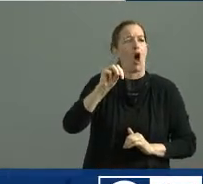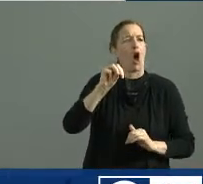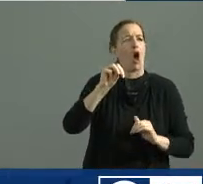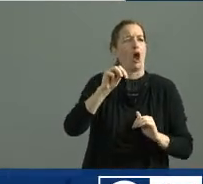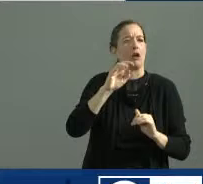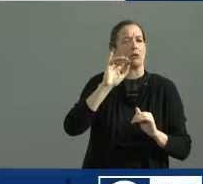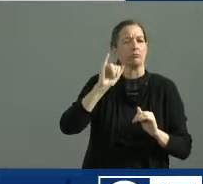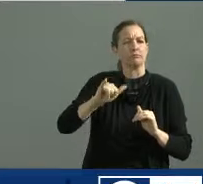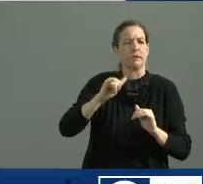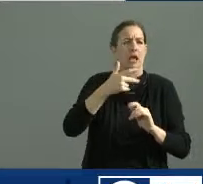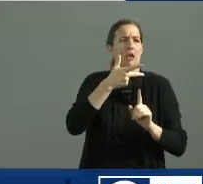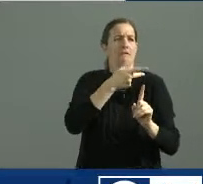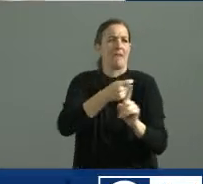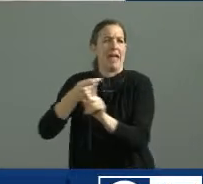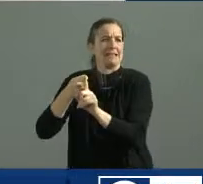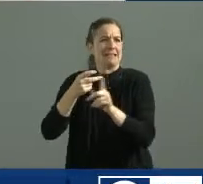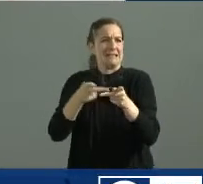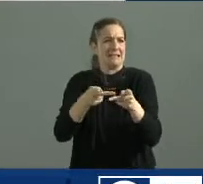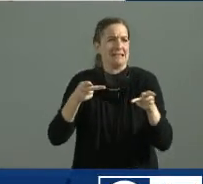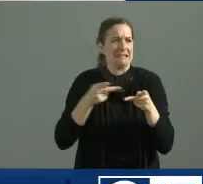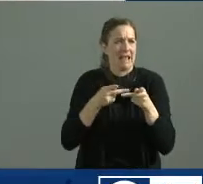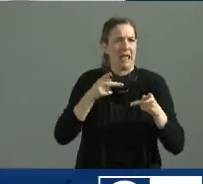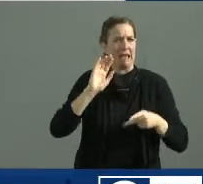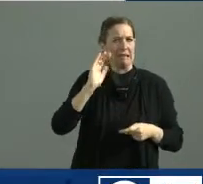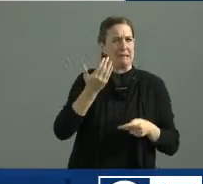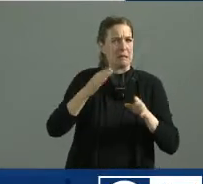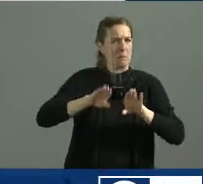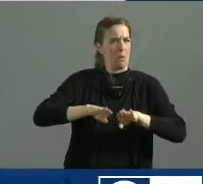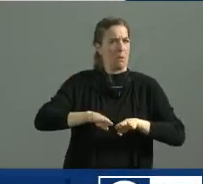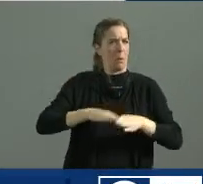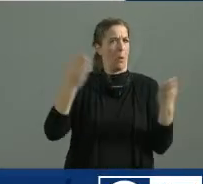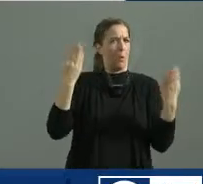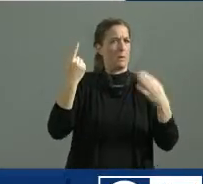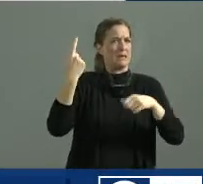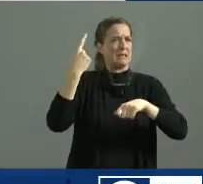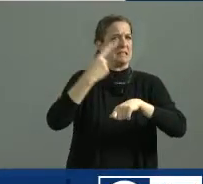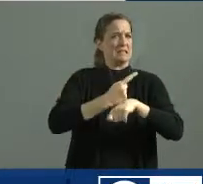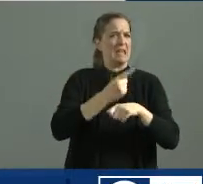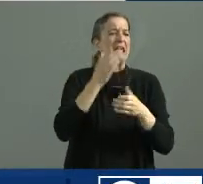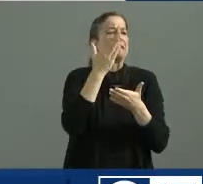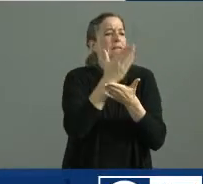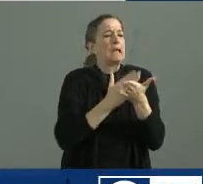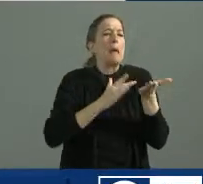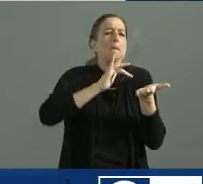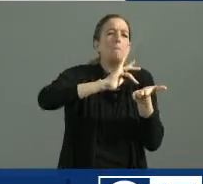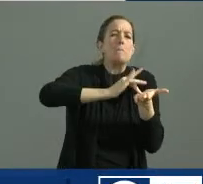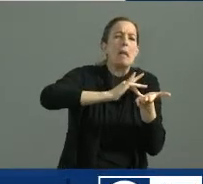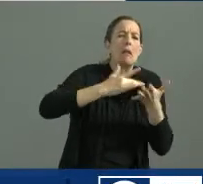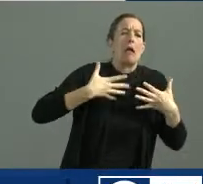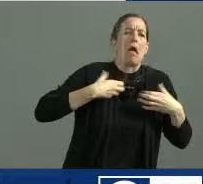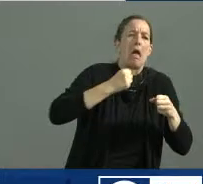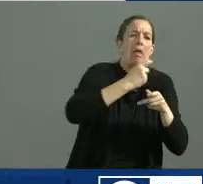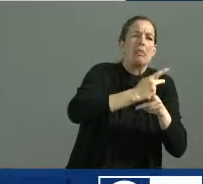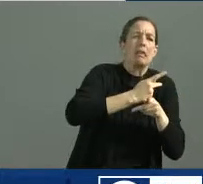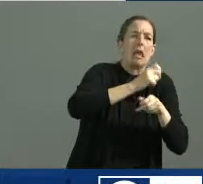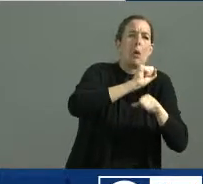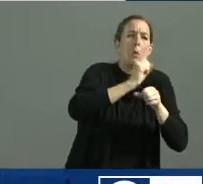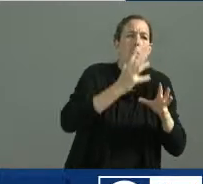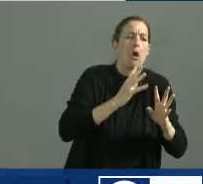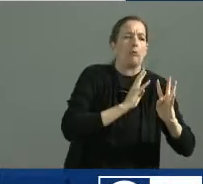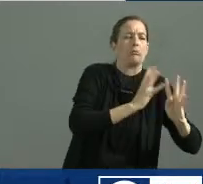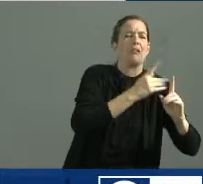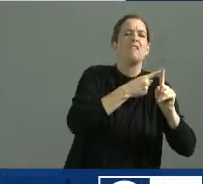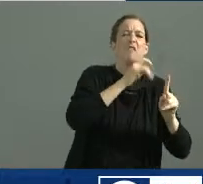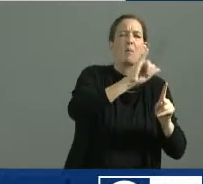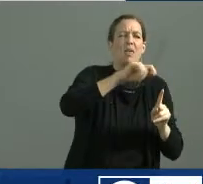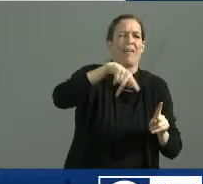day and possibly the first couple of weeks are probably going to be those left over in 1A, the medical workers. And then it looked like police